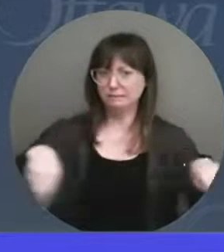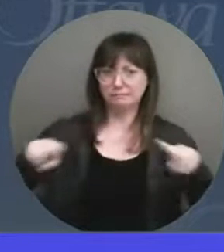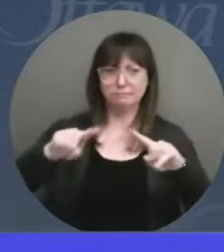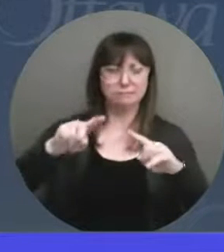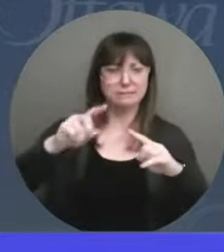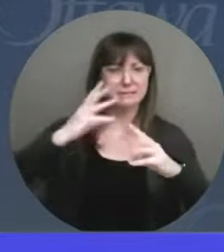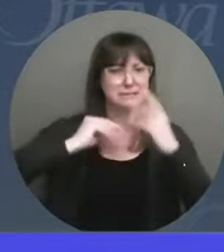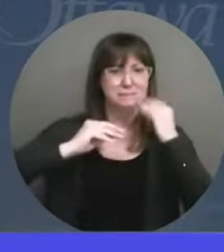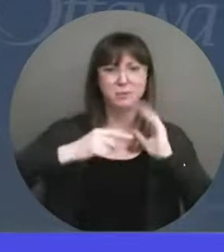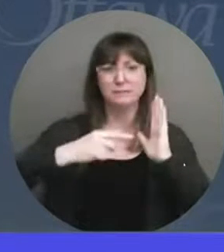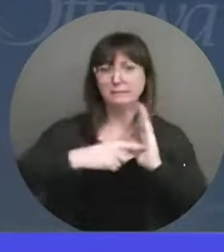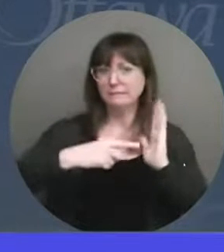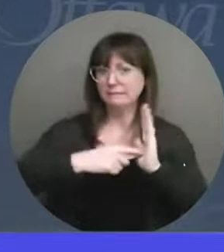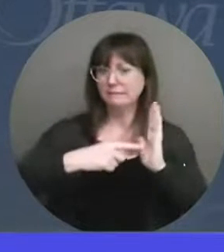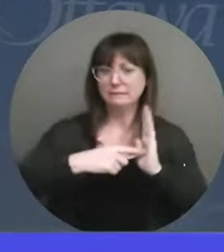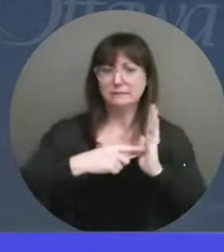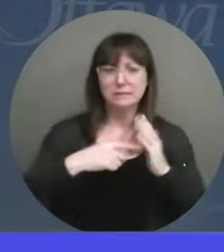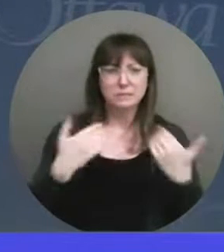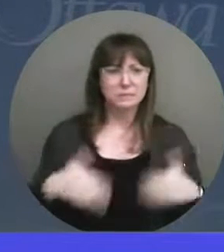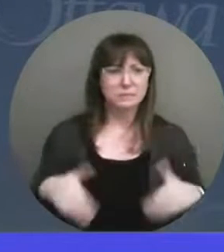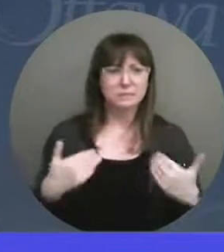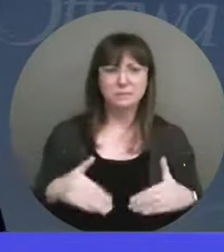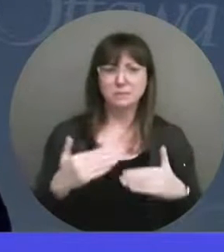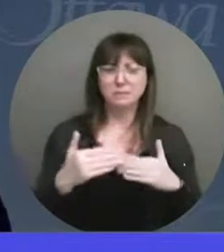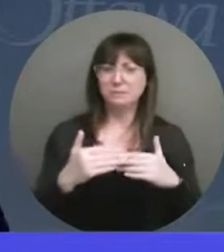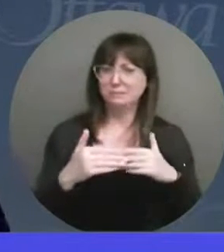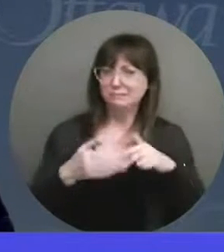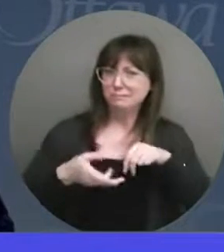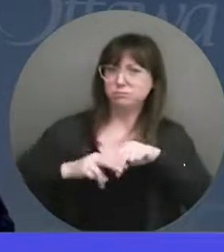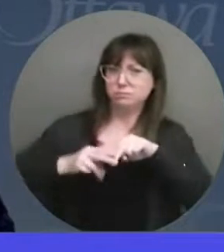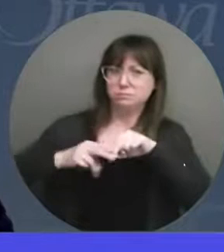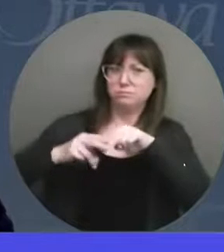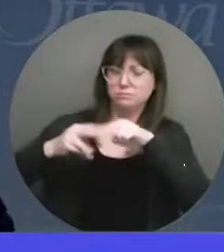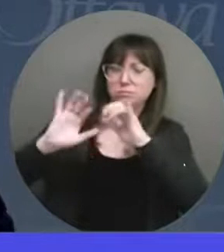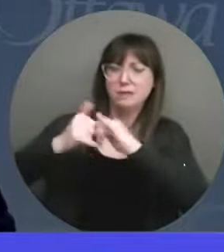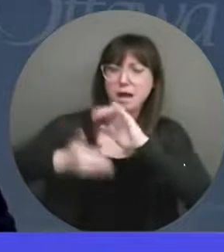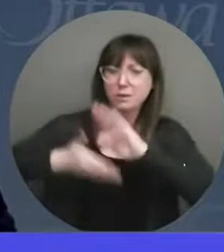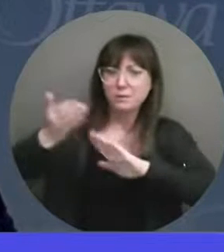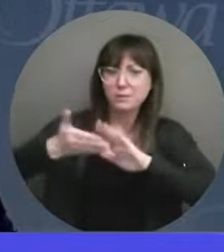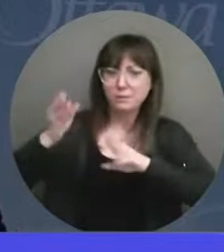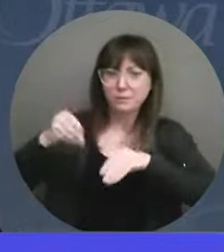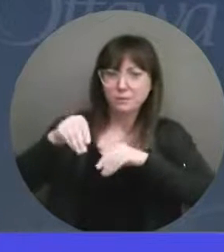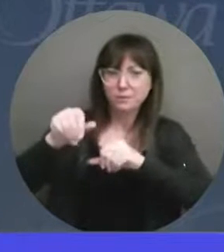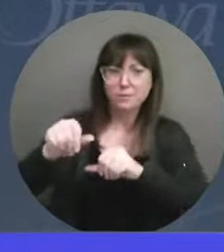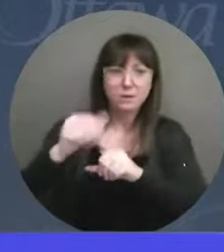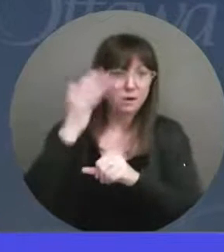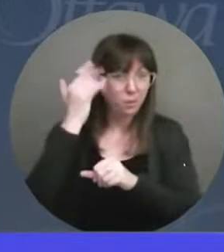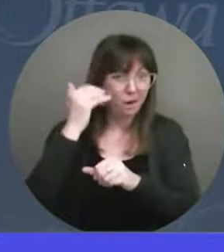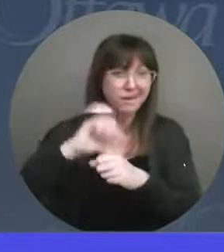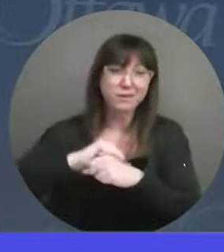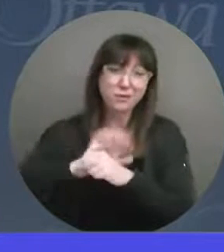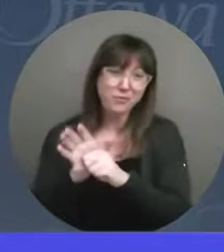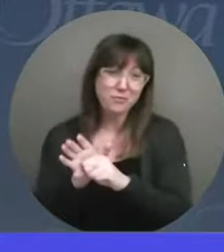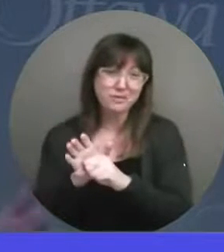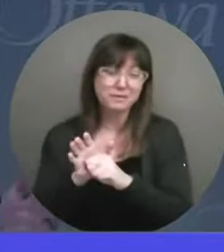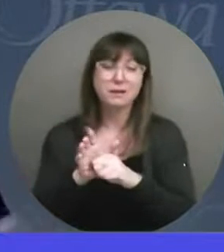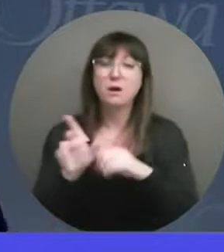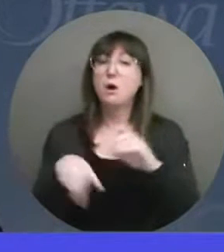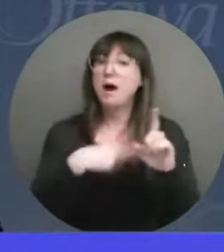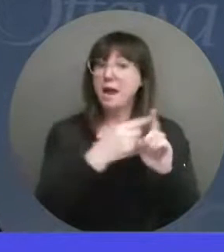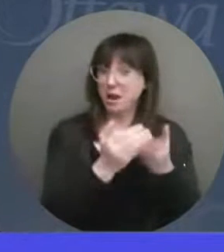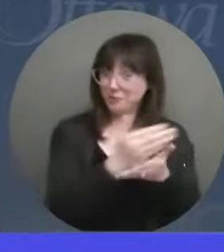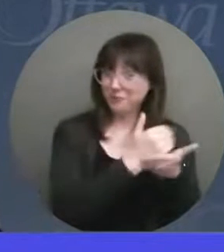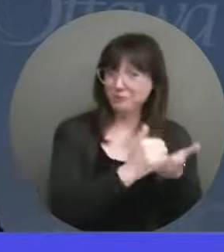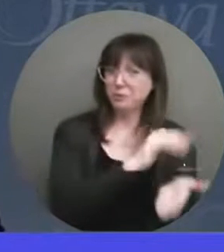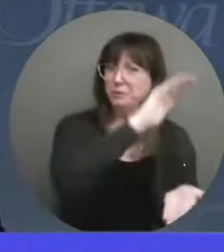seen significant increases to our operating costs as a result of COVID-19, and a significant decrease in our revenue for things